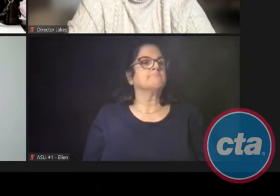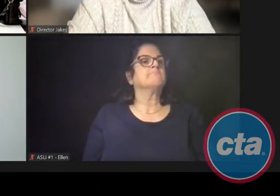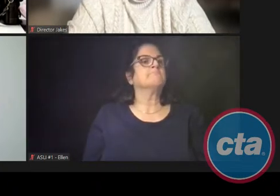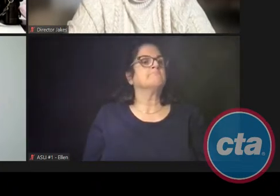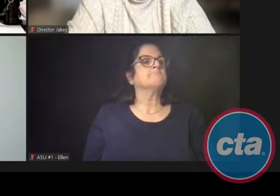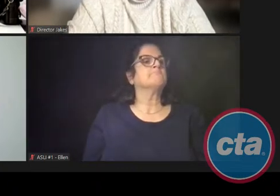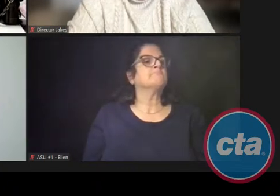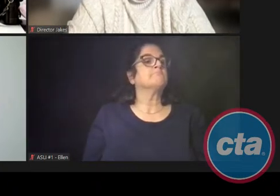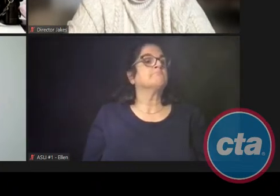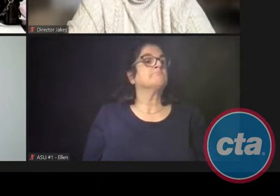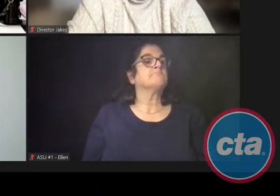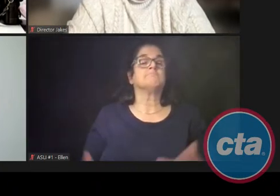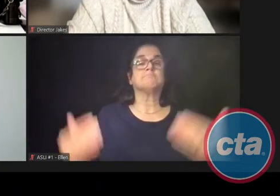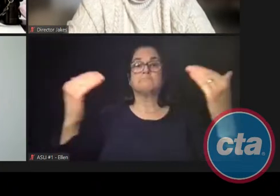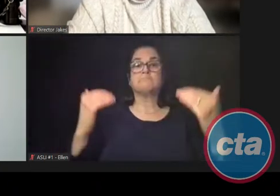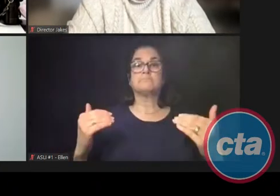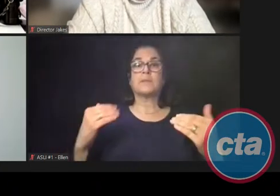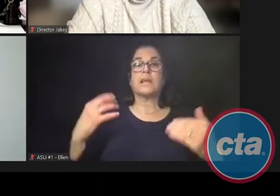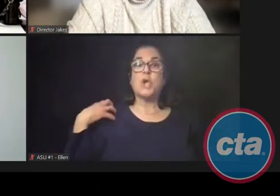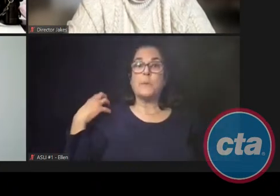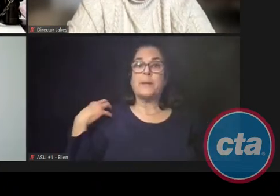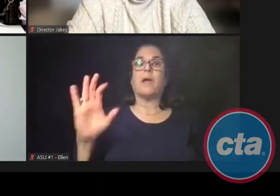We can now move on to F1, Chairman.